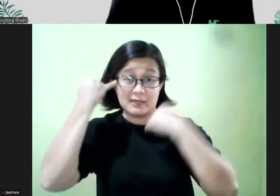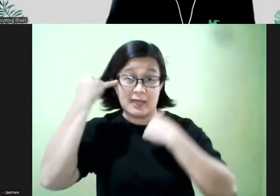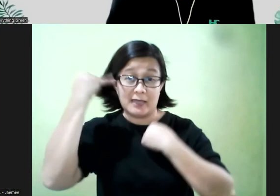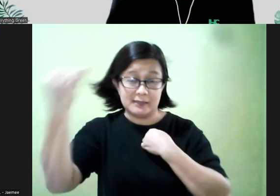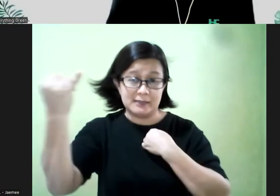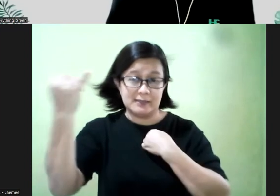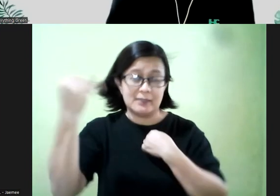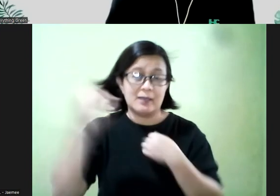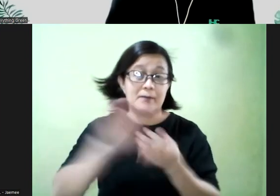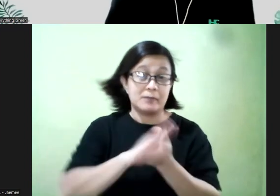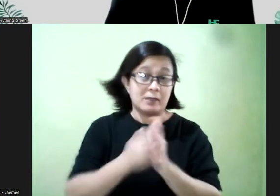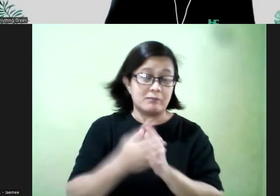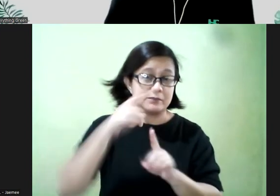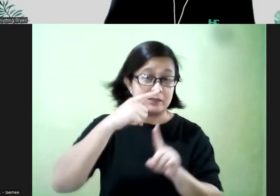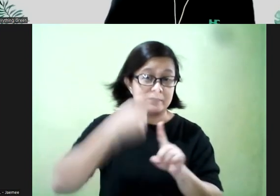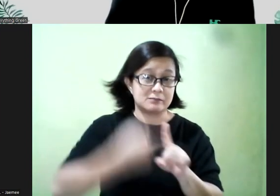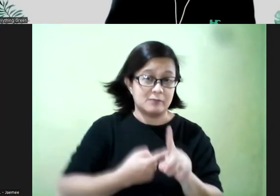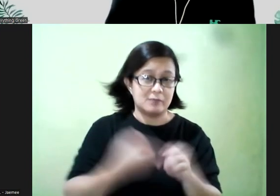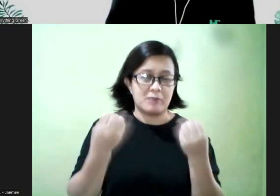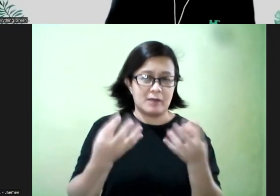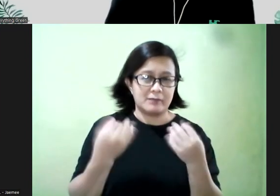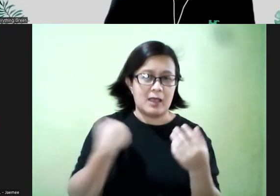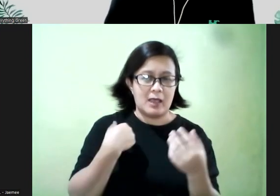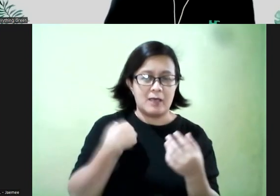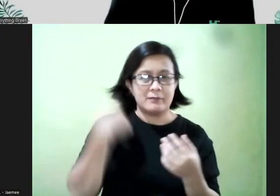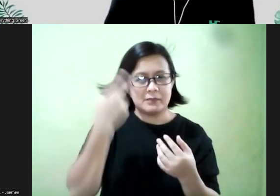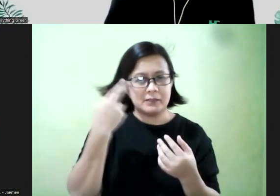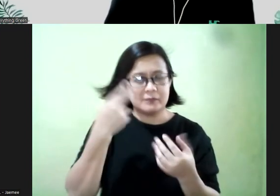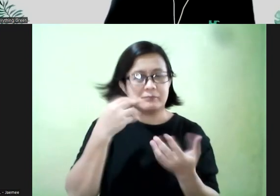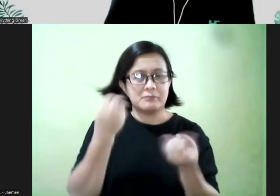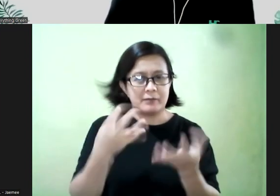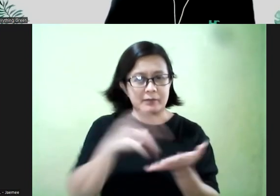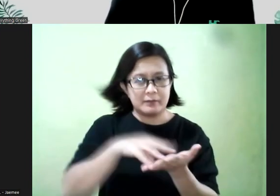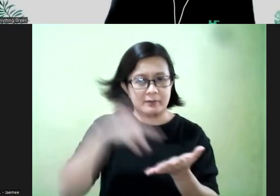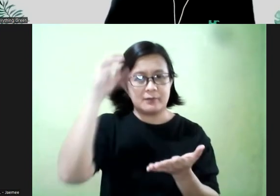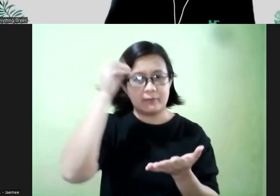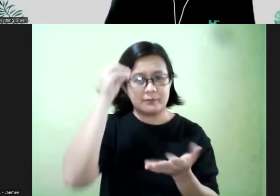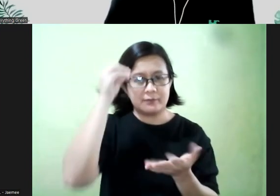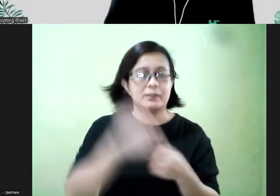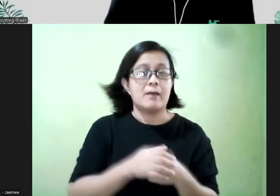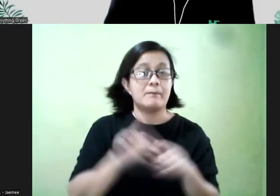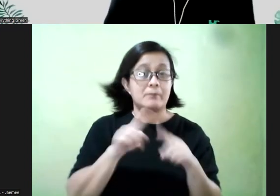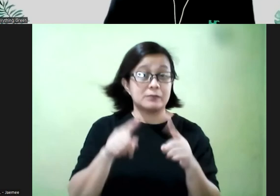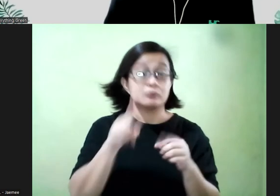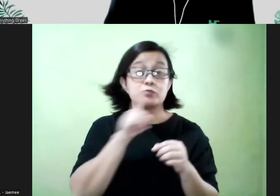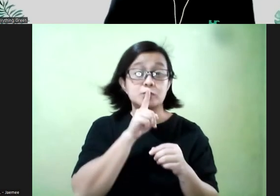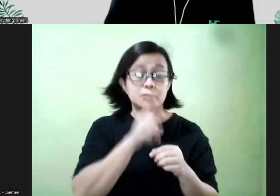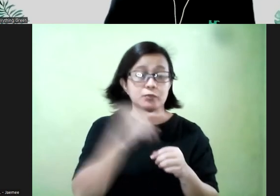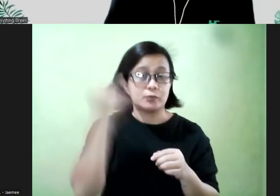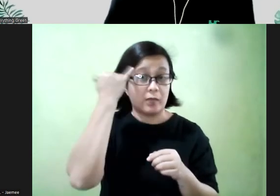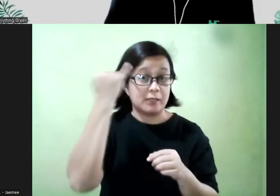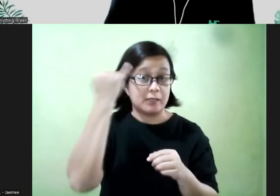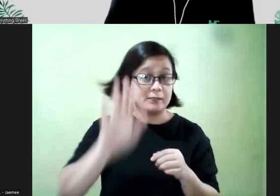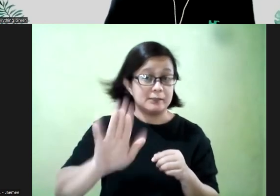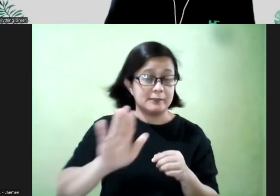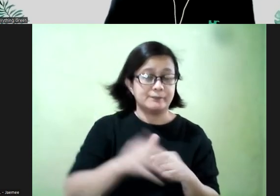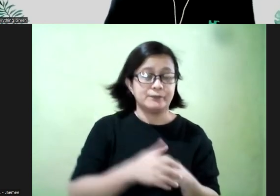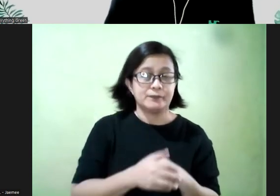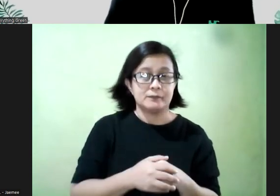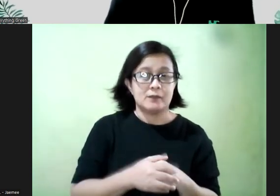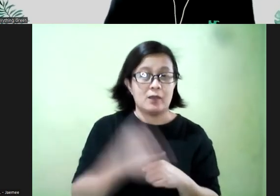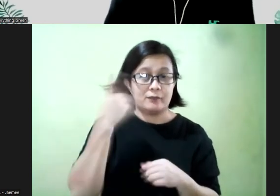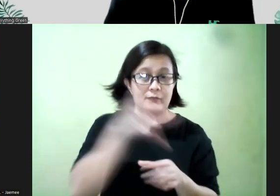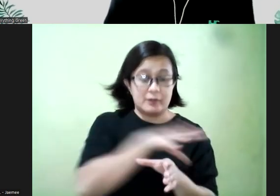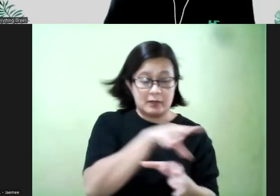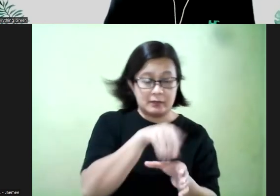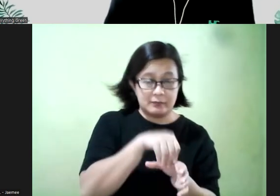after 6 months. There will be a lot of pivots, there will be a lot of learnings, but that's the whole point, no? Engaging with an incubator allows